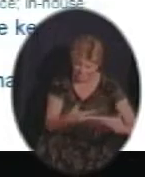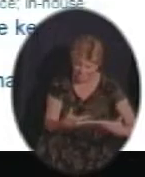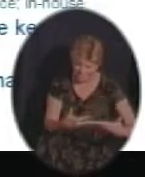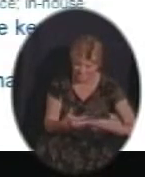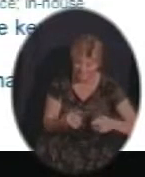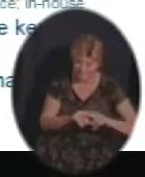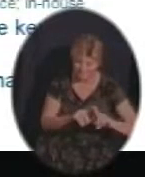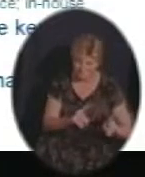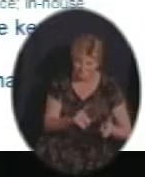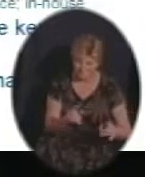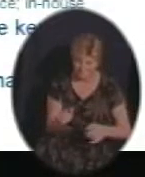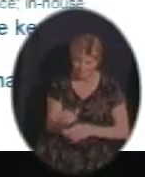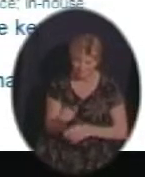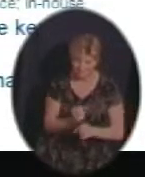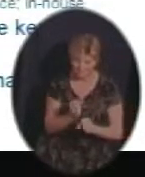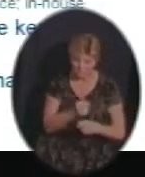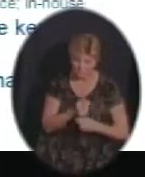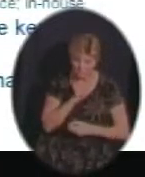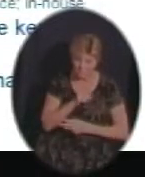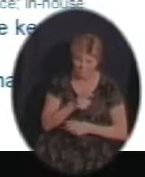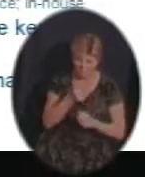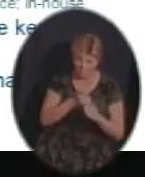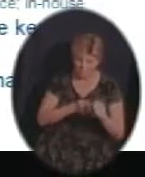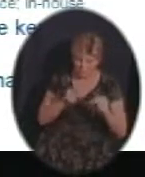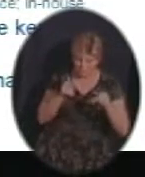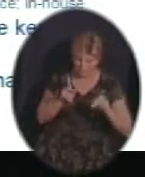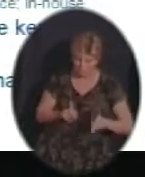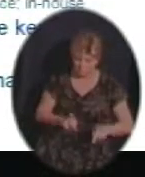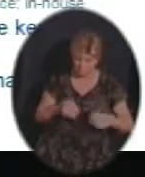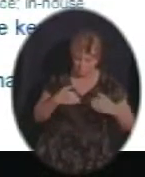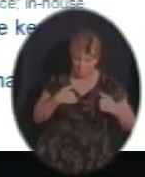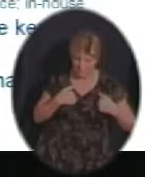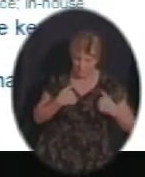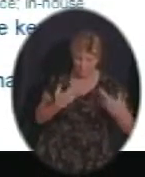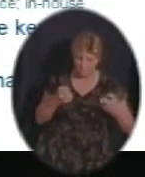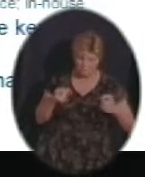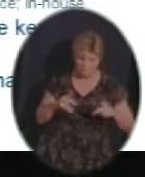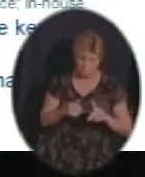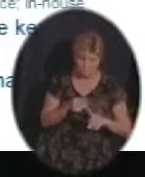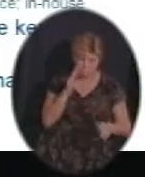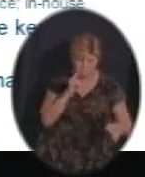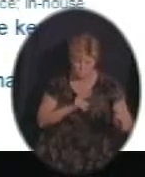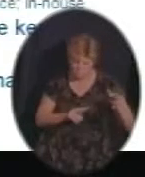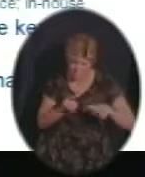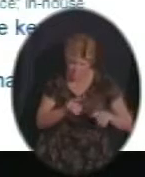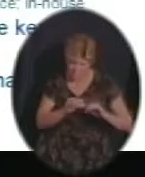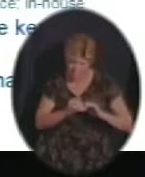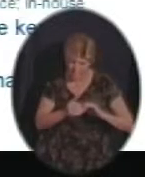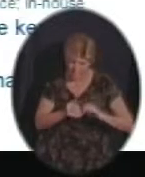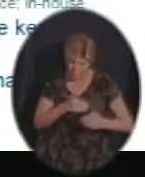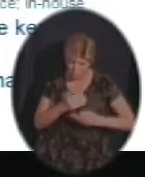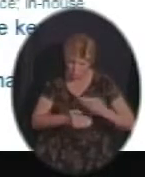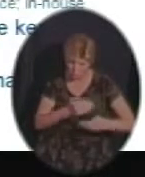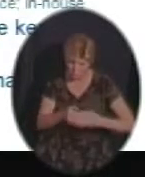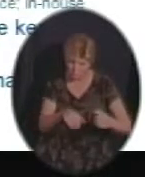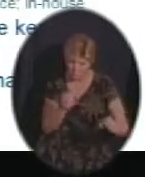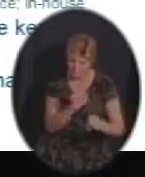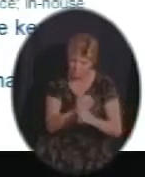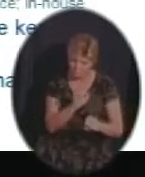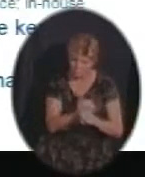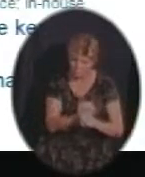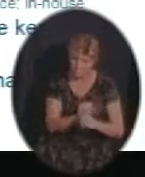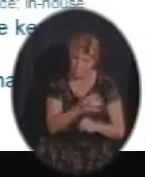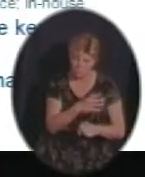also to make sure that everybody had the opportunity to understand exactly how the process was supposed to work and what they were supposed to do for the funds they were to